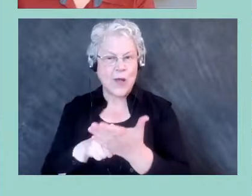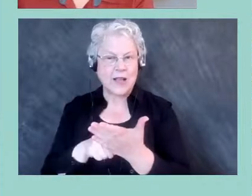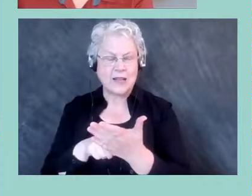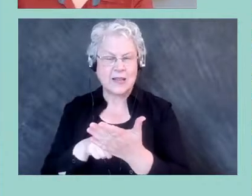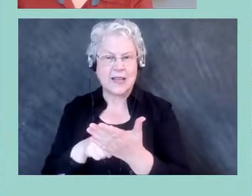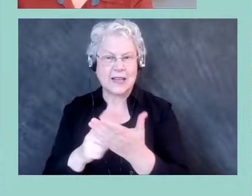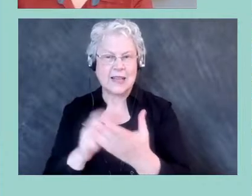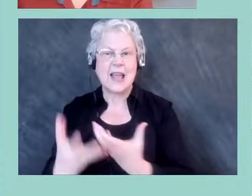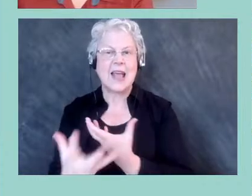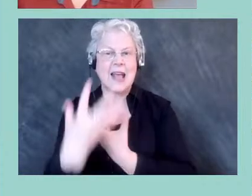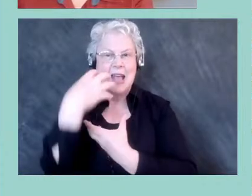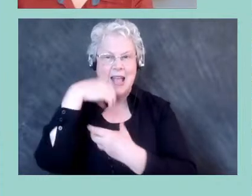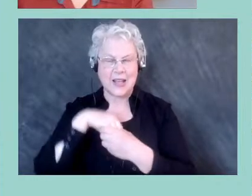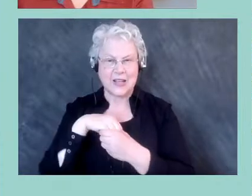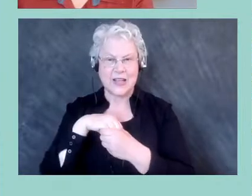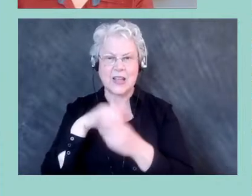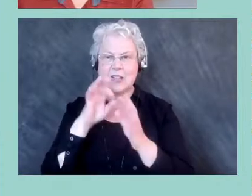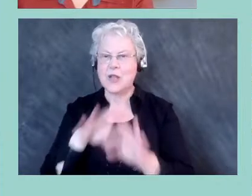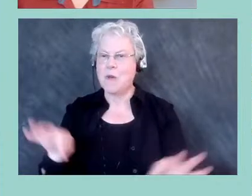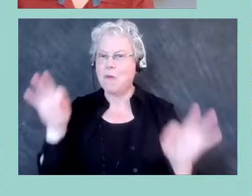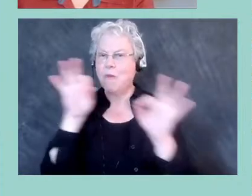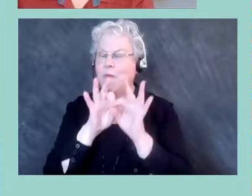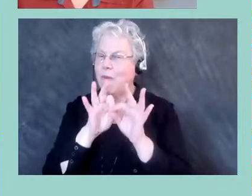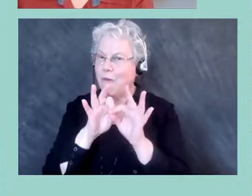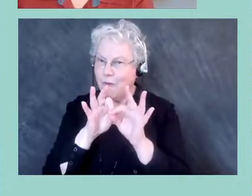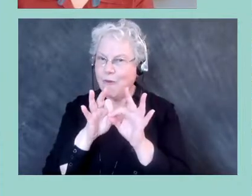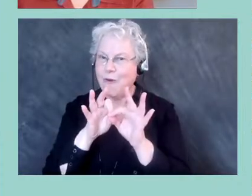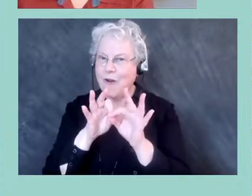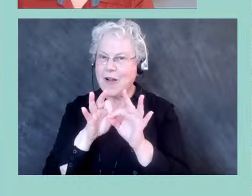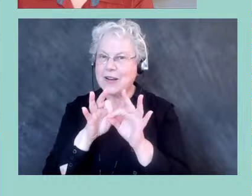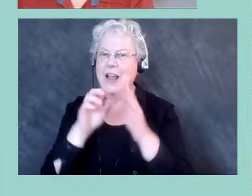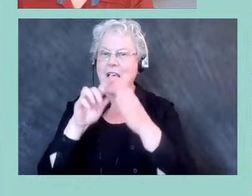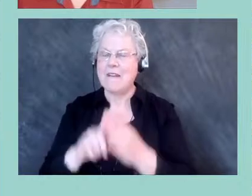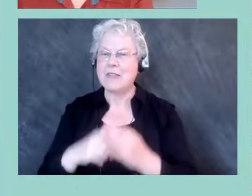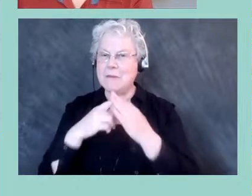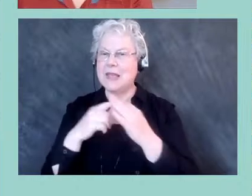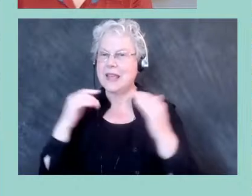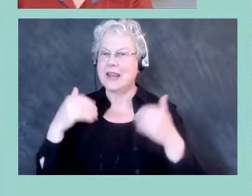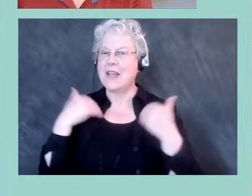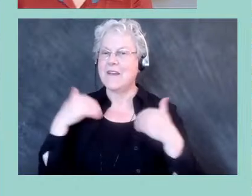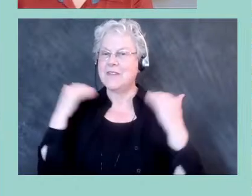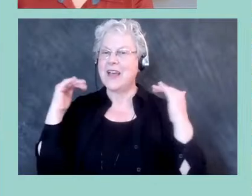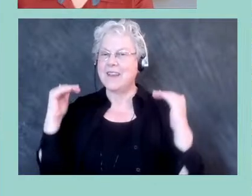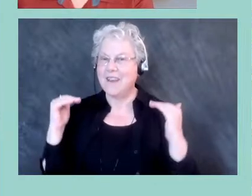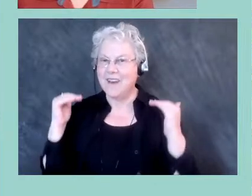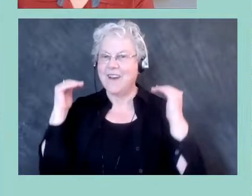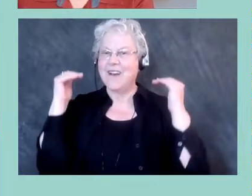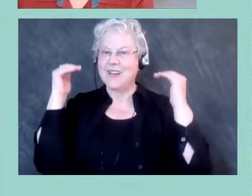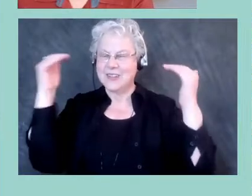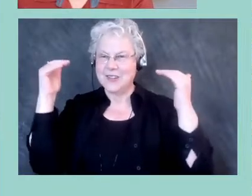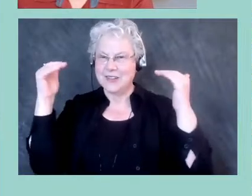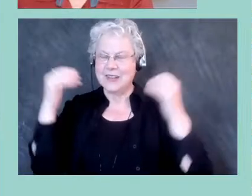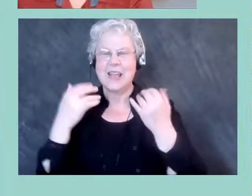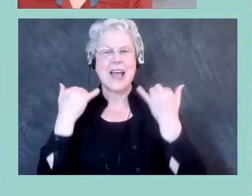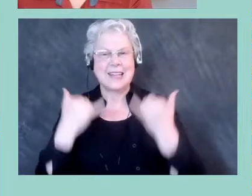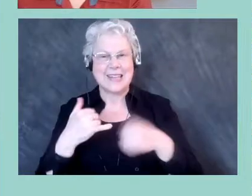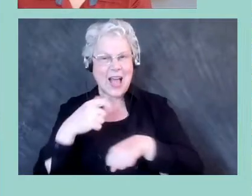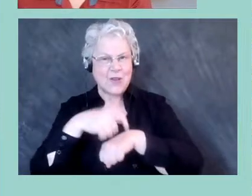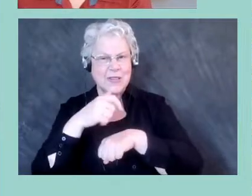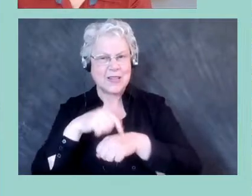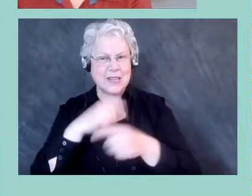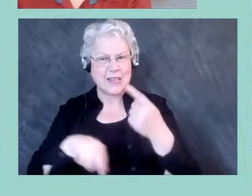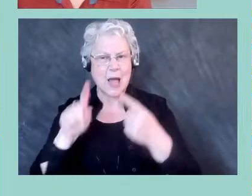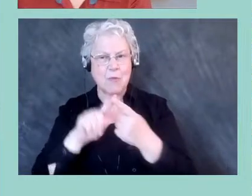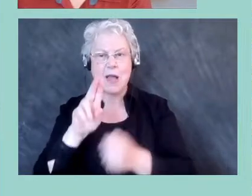and crucial faith formation phase that is the beginning of young adulthood. Now is a time when Unitarian